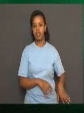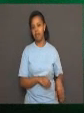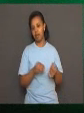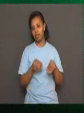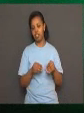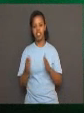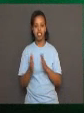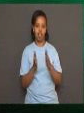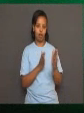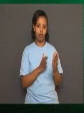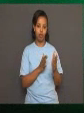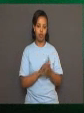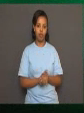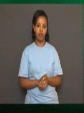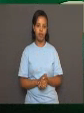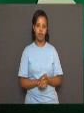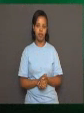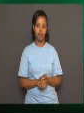Students, let's get ready.